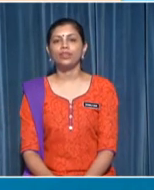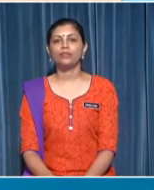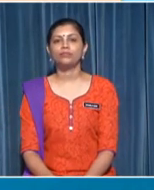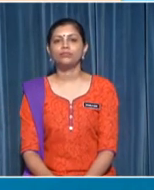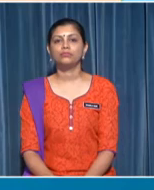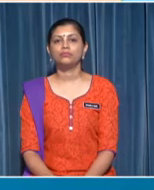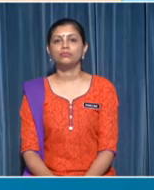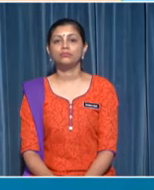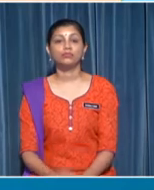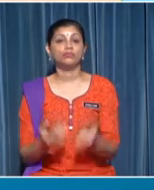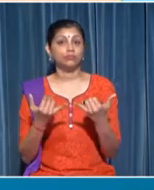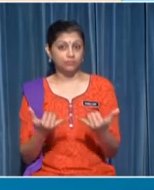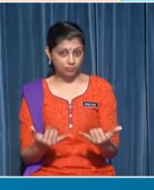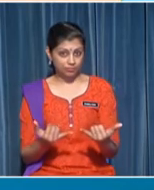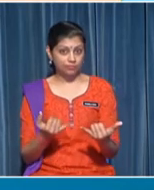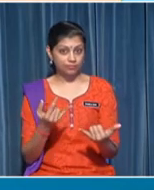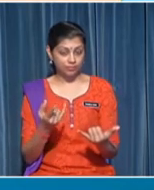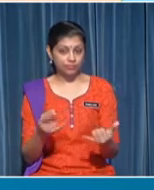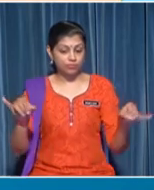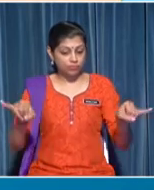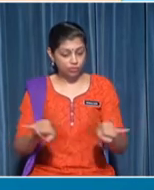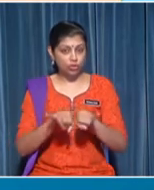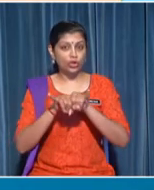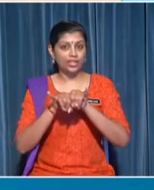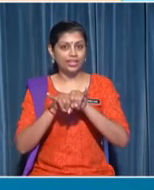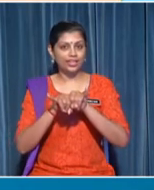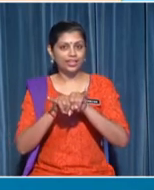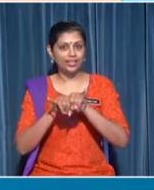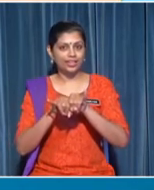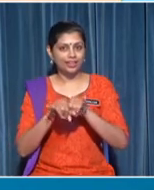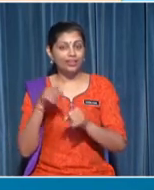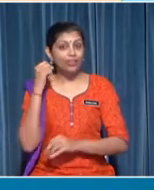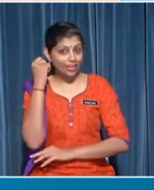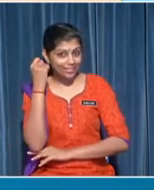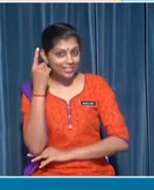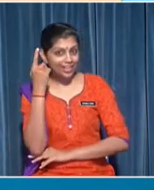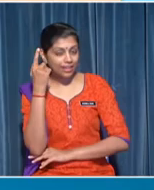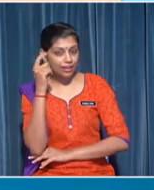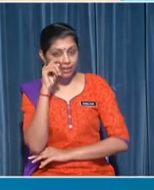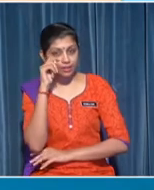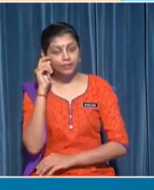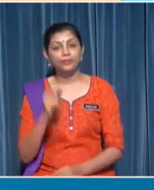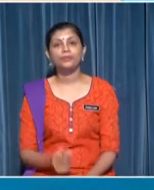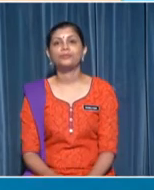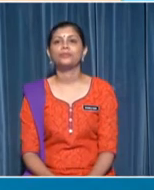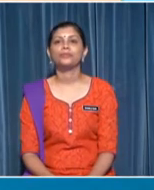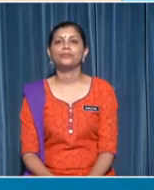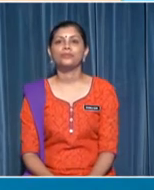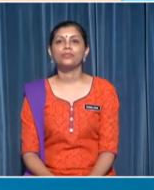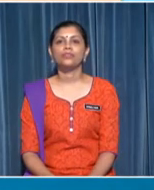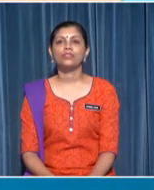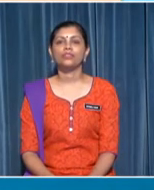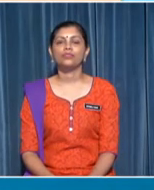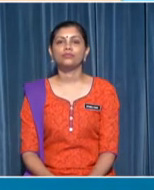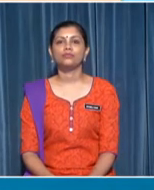two together? Can you now see the bigger picture here? Okay, let's take